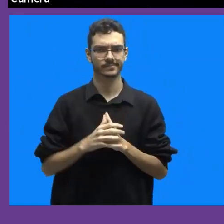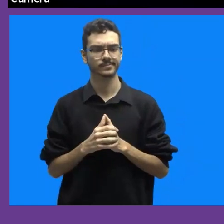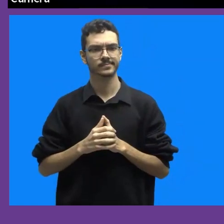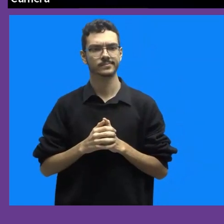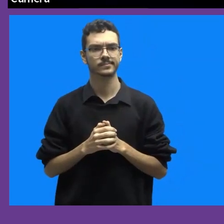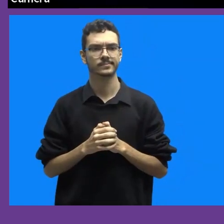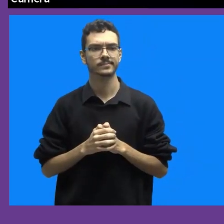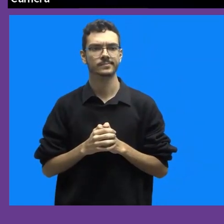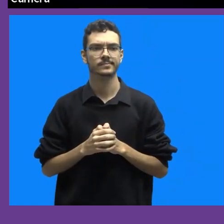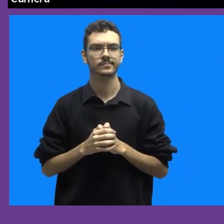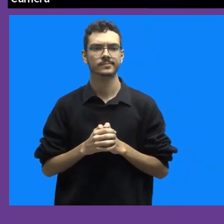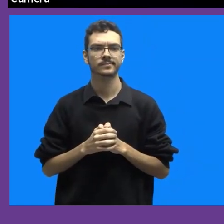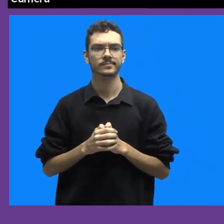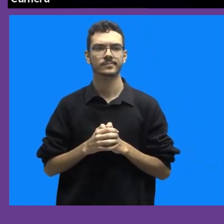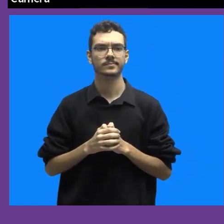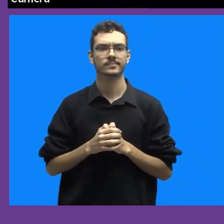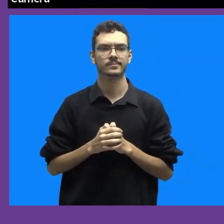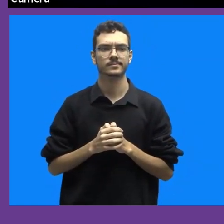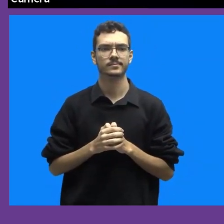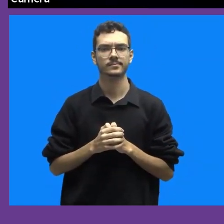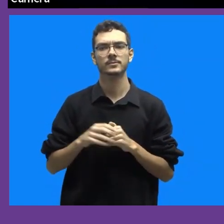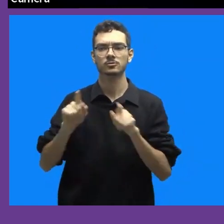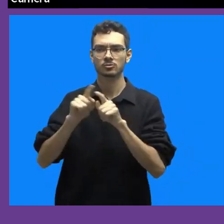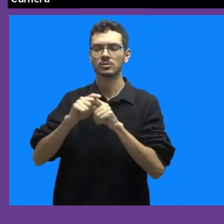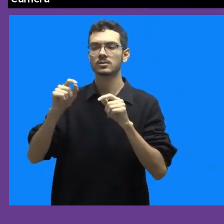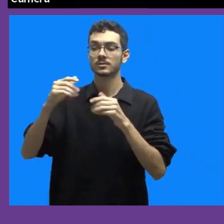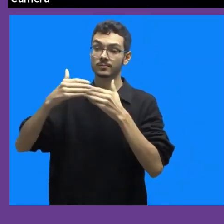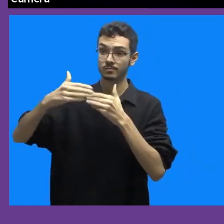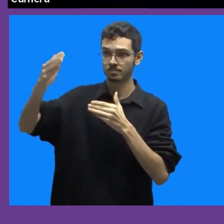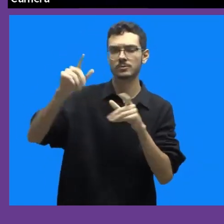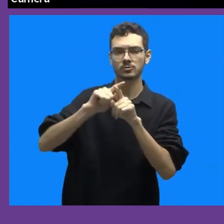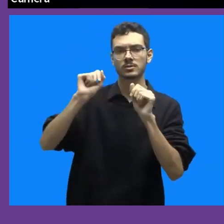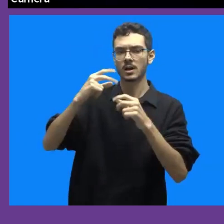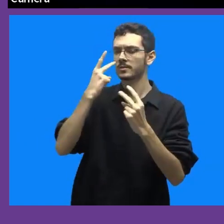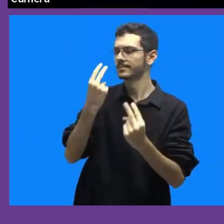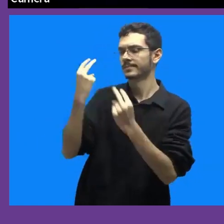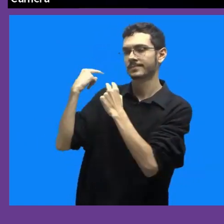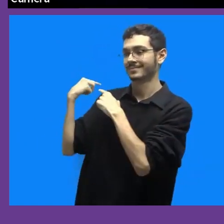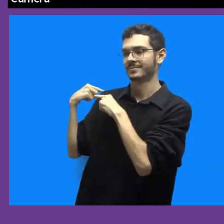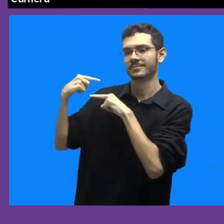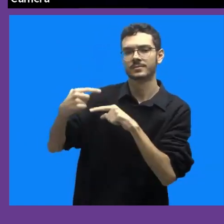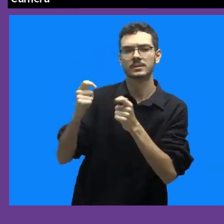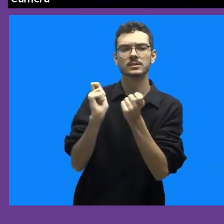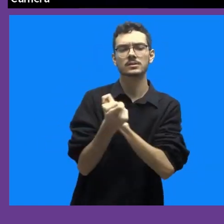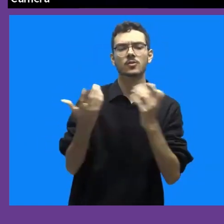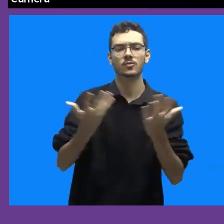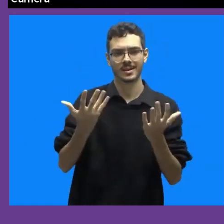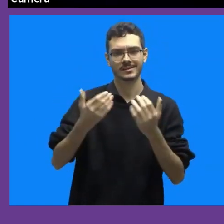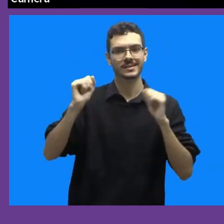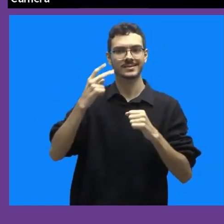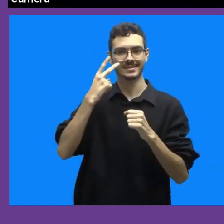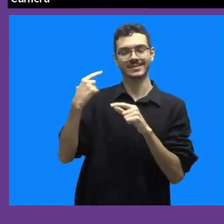giving students more autonomy and institutions more tools to meet diverse needs. And